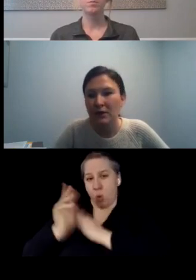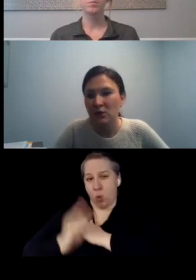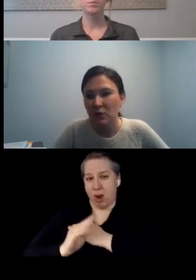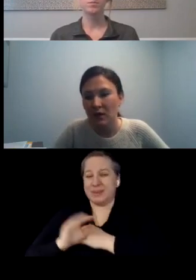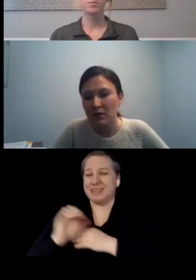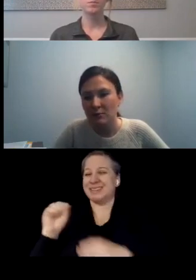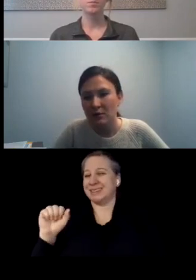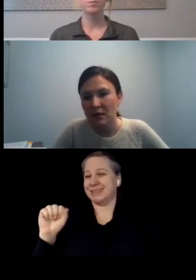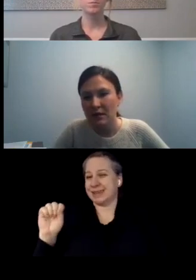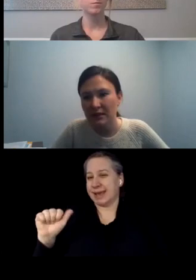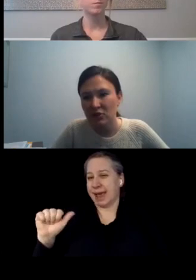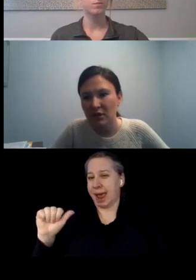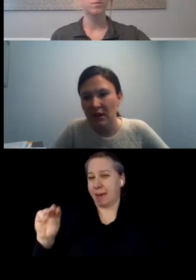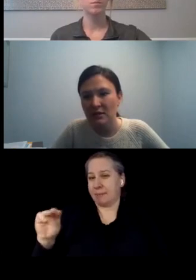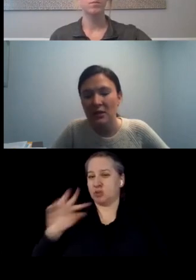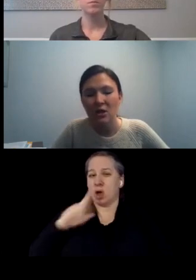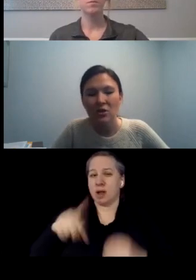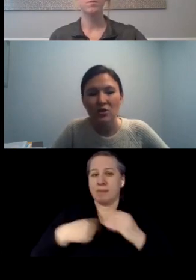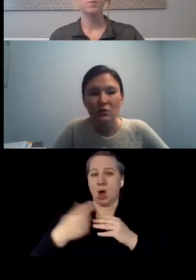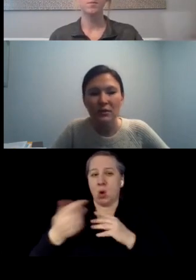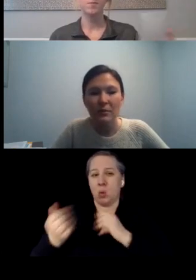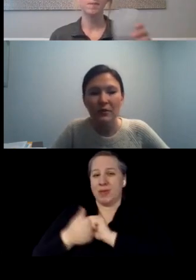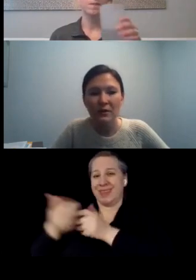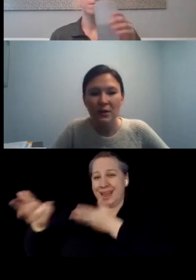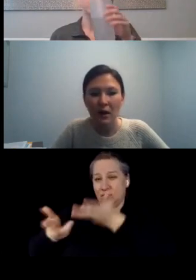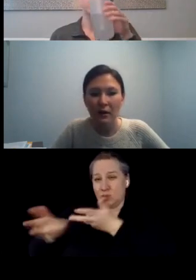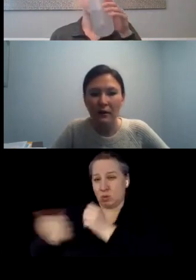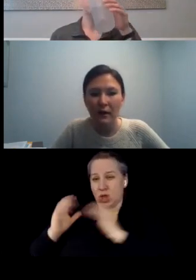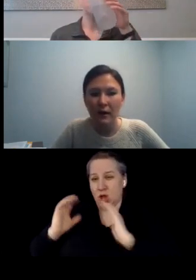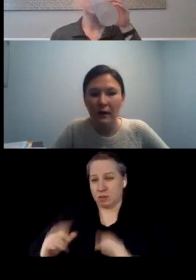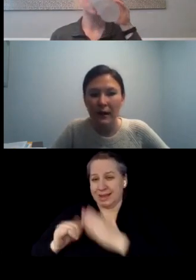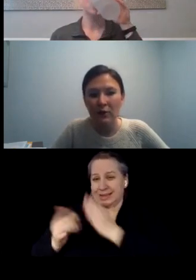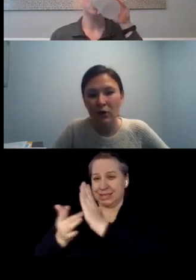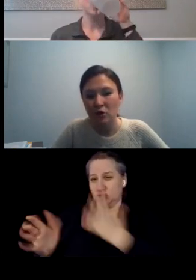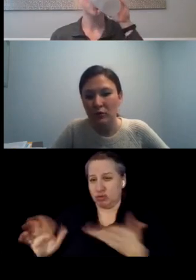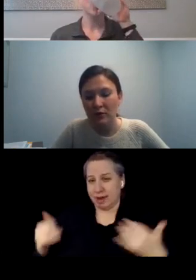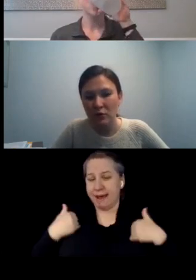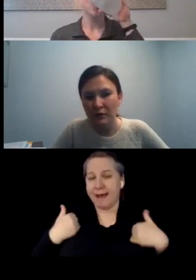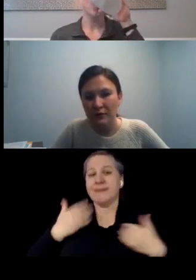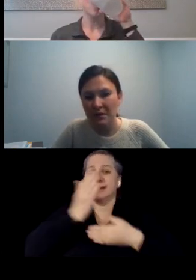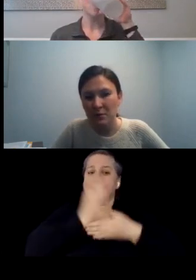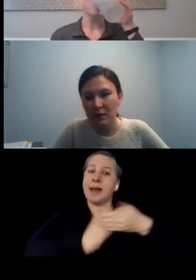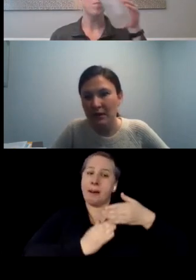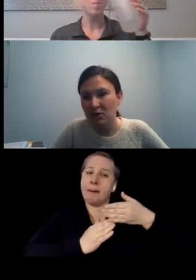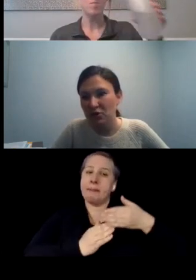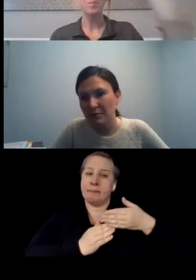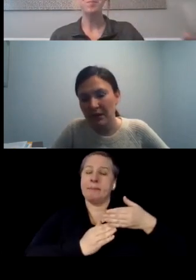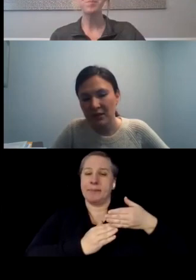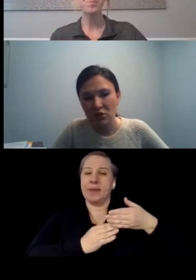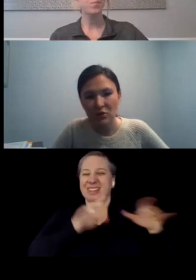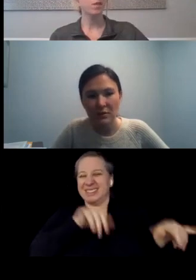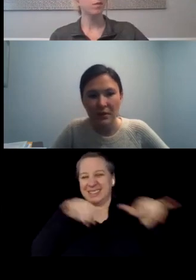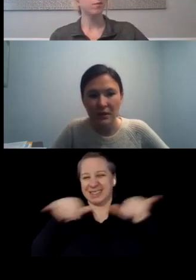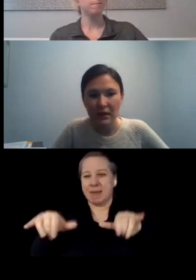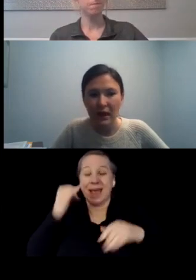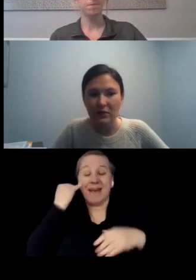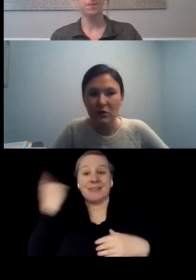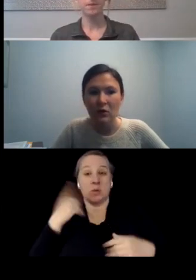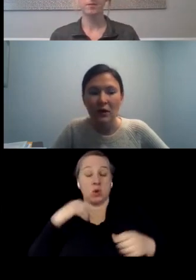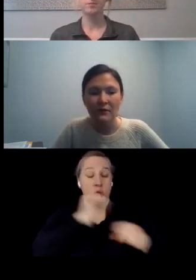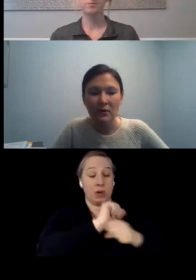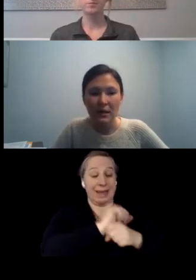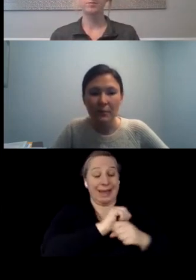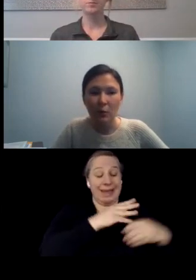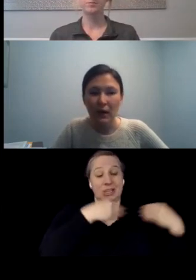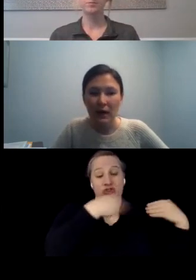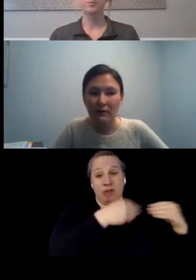the interactions with the customers that the technician has. So some of these are kind of crossover. So if somebody's working as a shop technician or something like that.